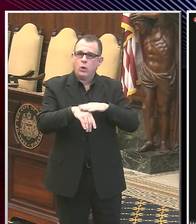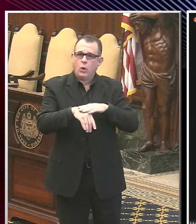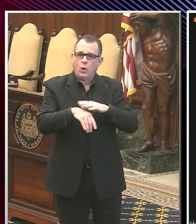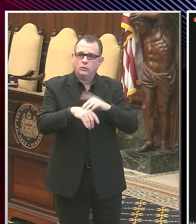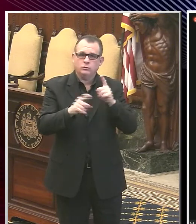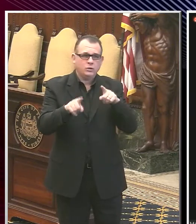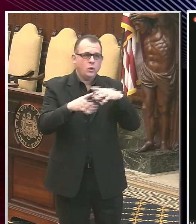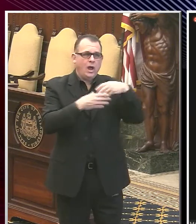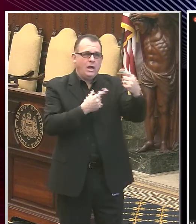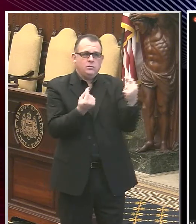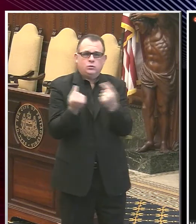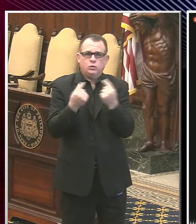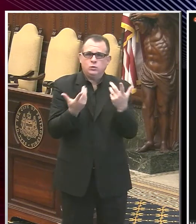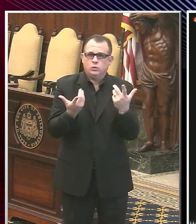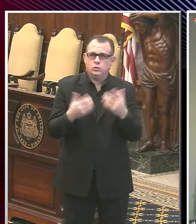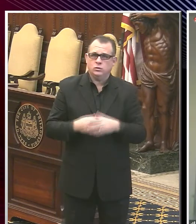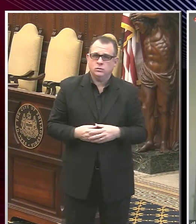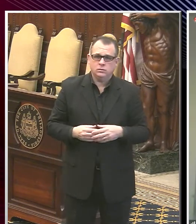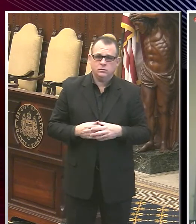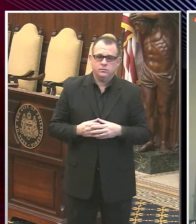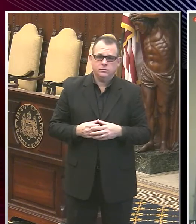they start to go out this Saturday?